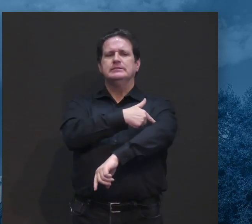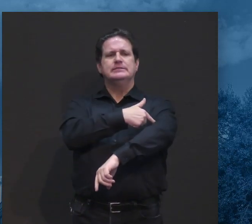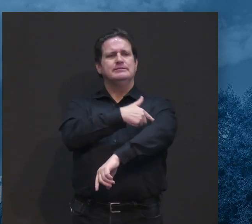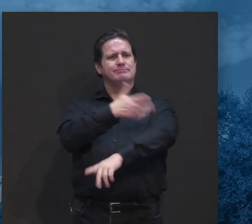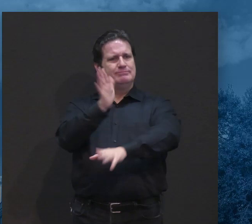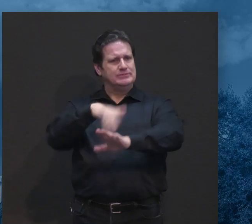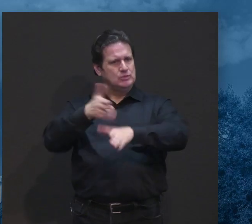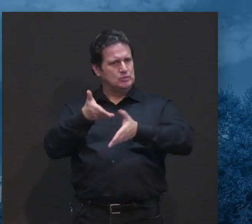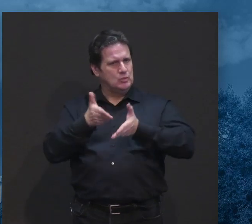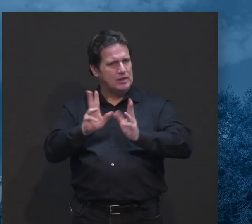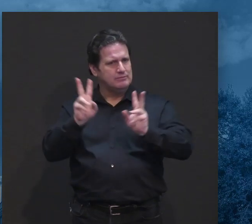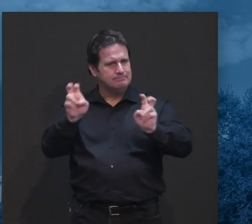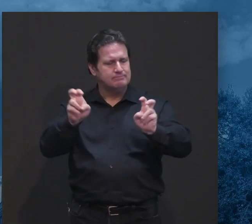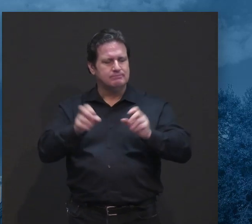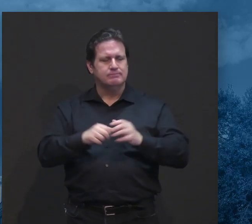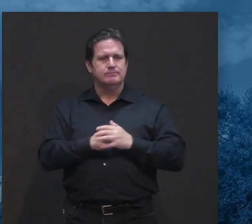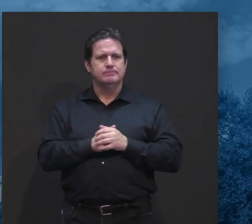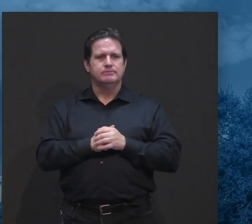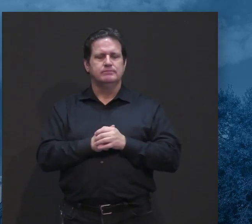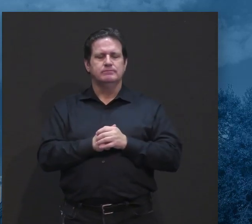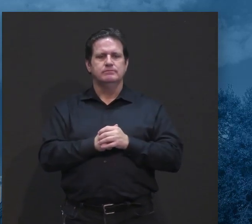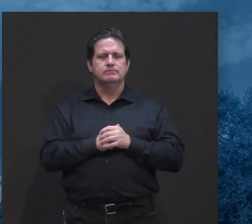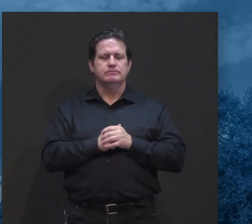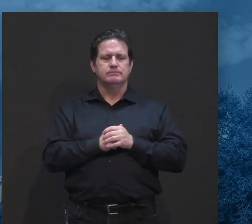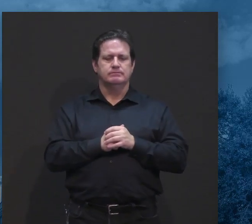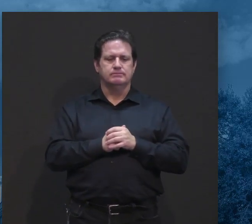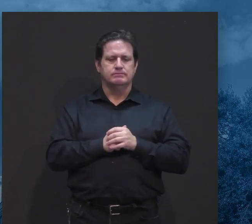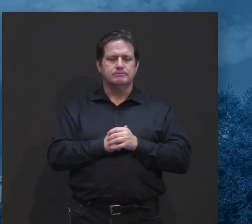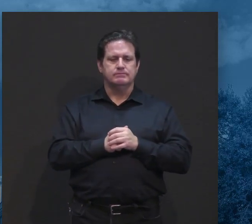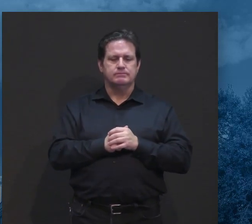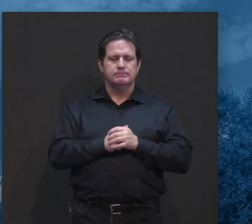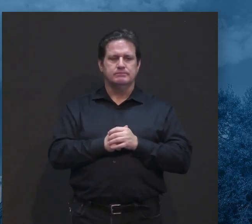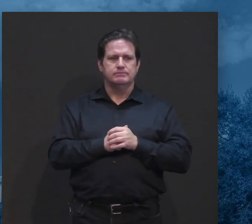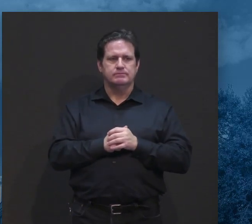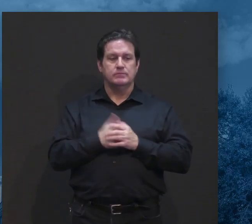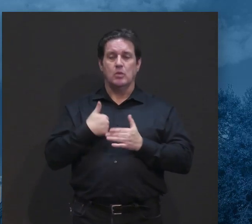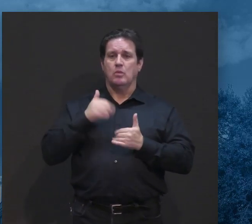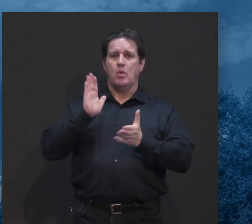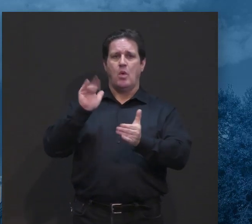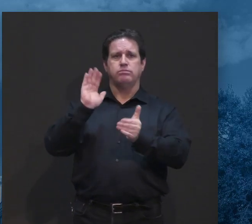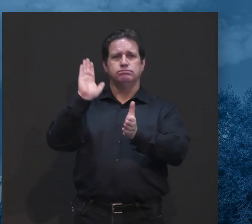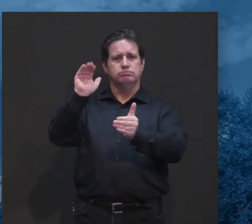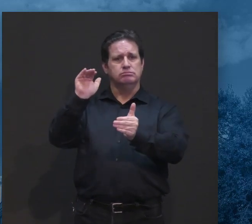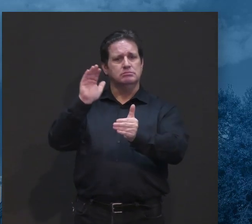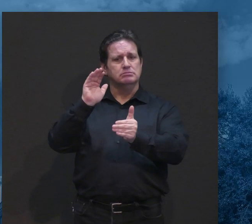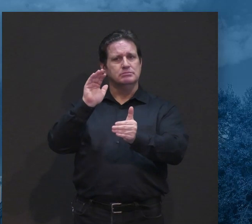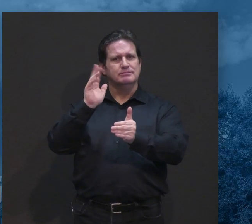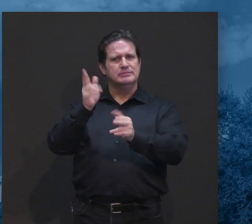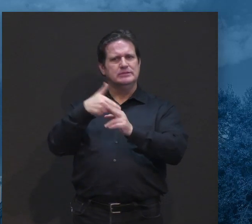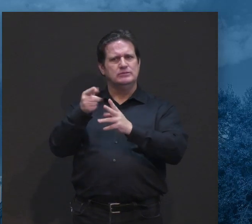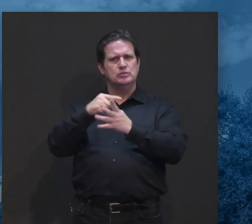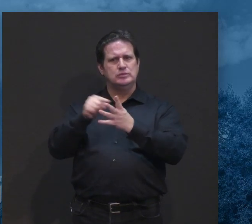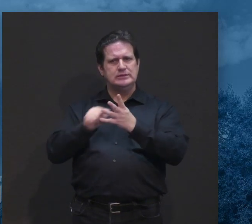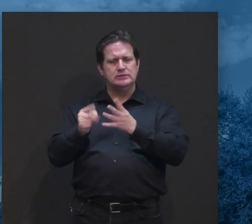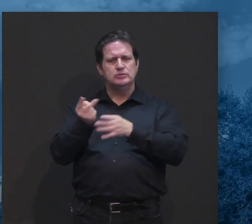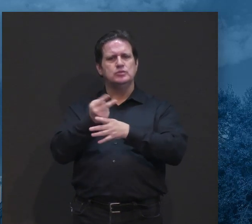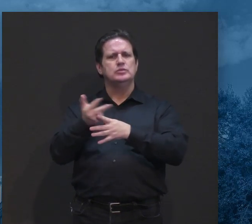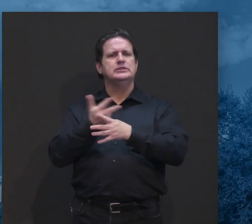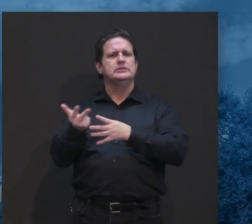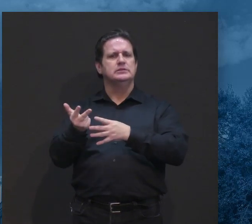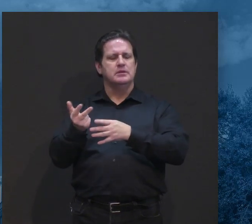cavalry's on its way with a vaccine, which we hope and expect to get just in a couple weeks, our